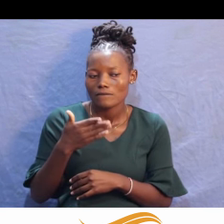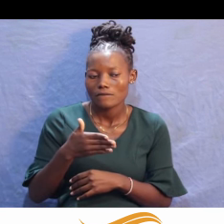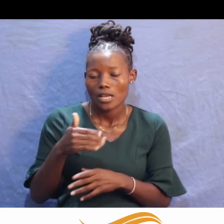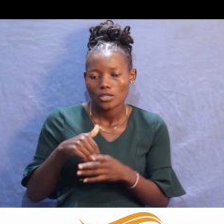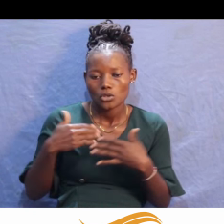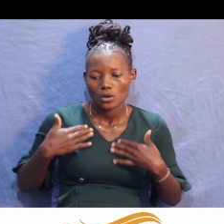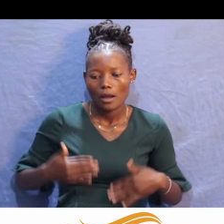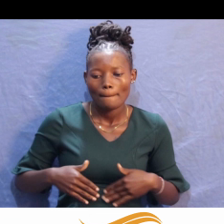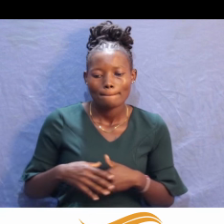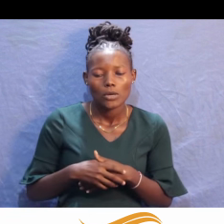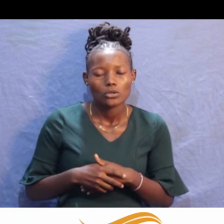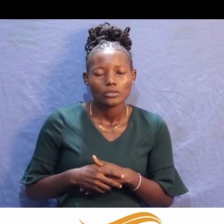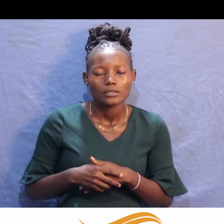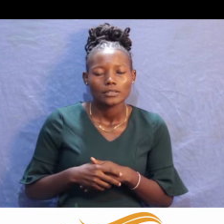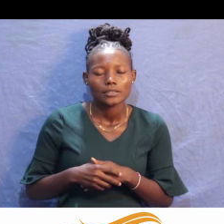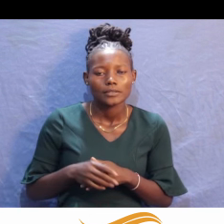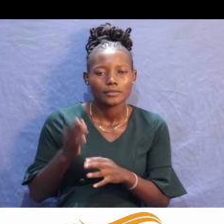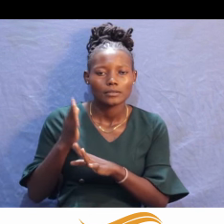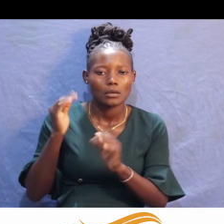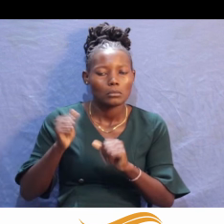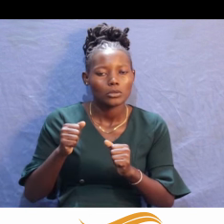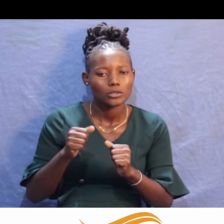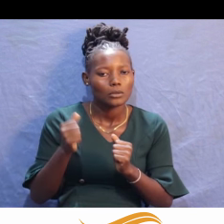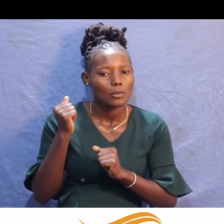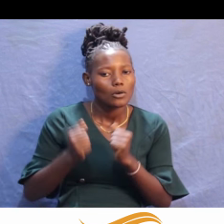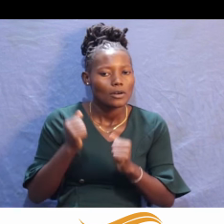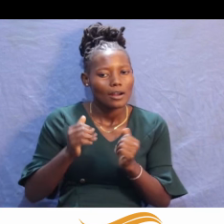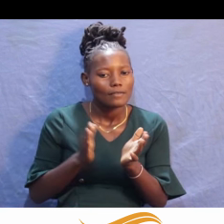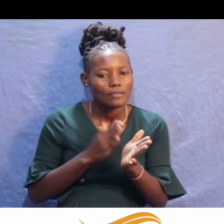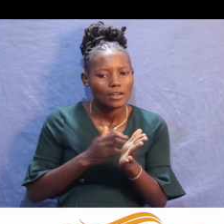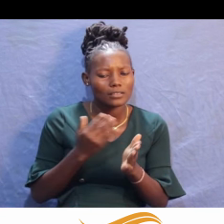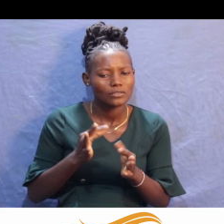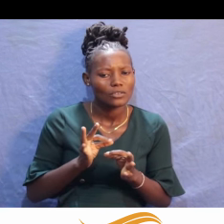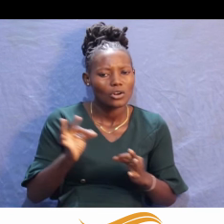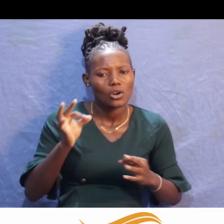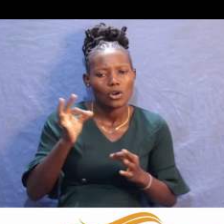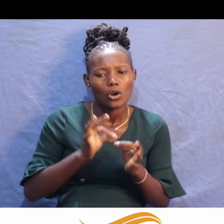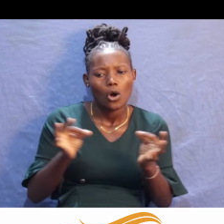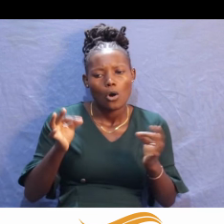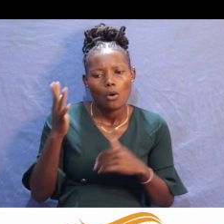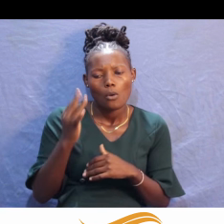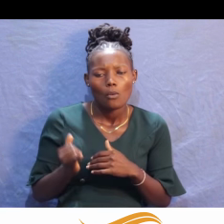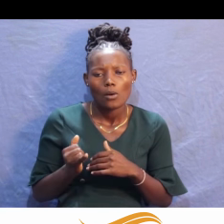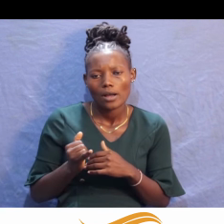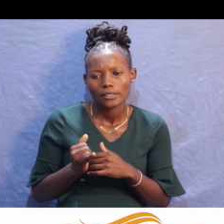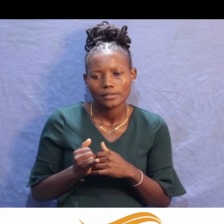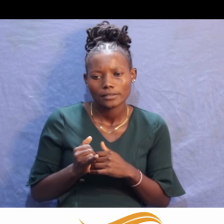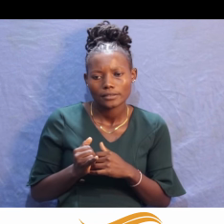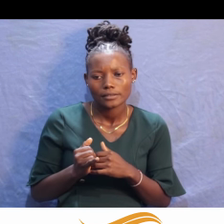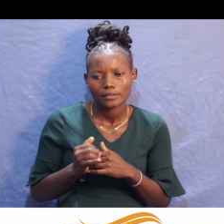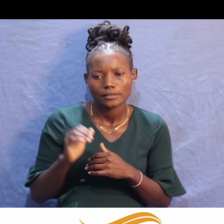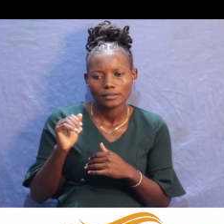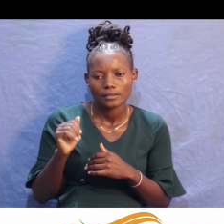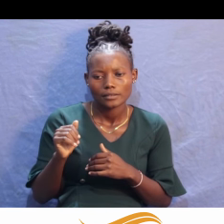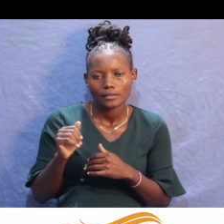Okay, these people that are running track can run fast quickly for a long period of time because they're not only aerobically